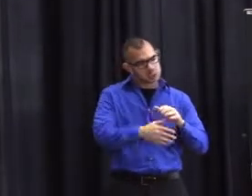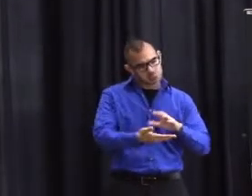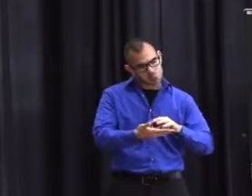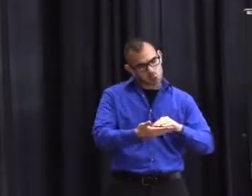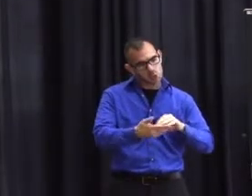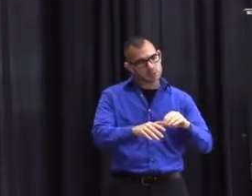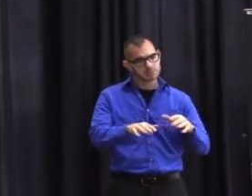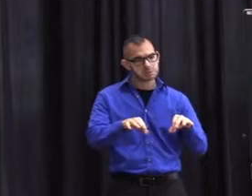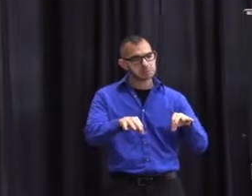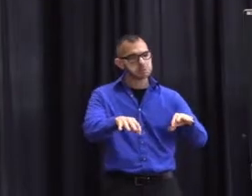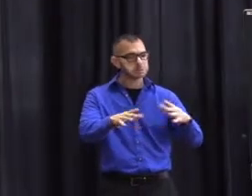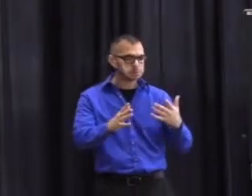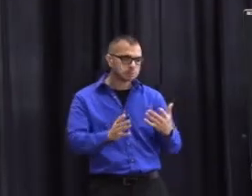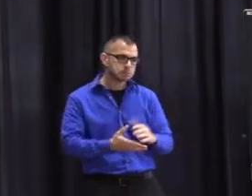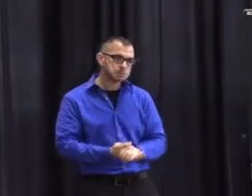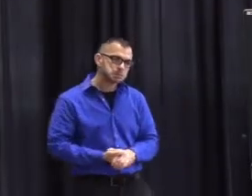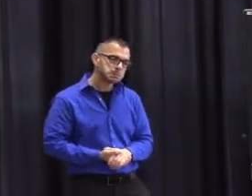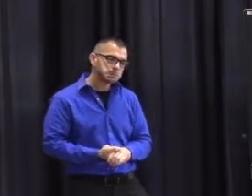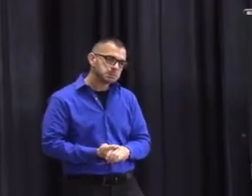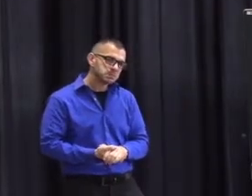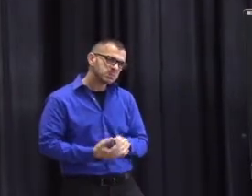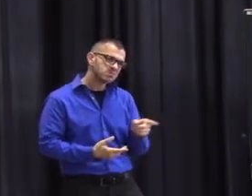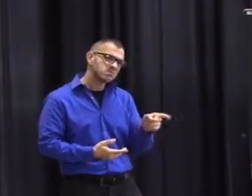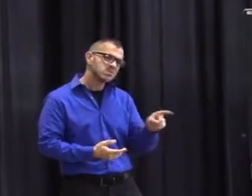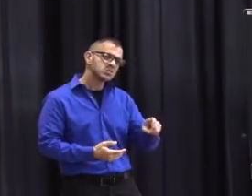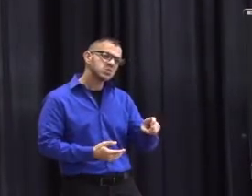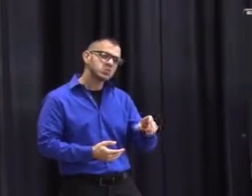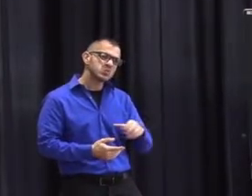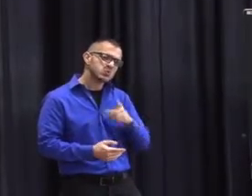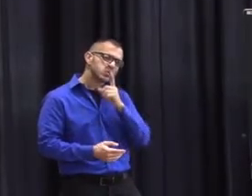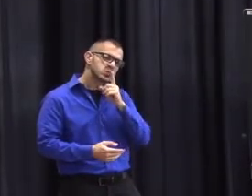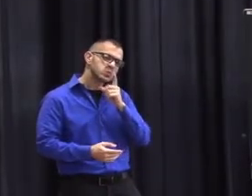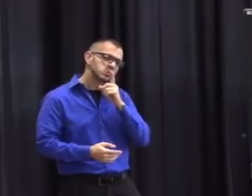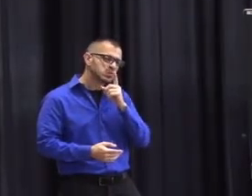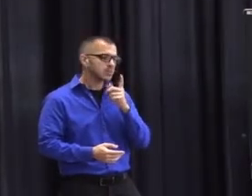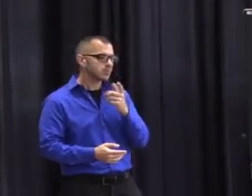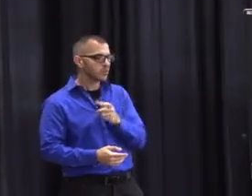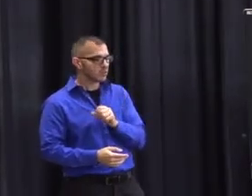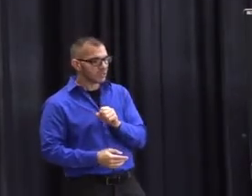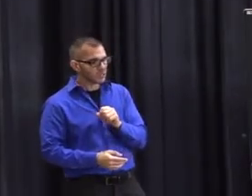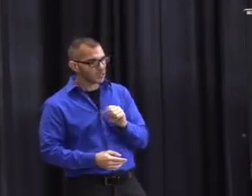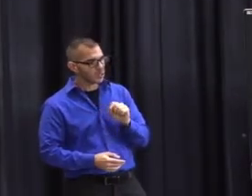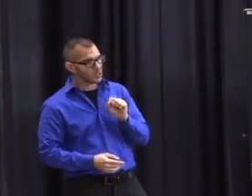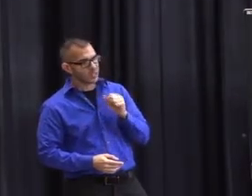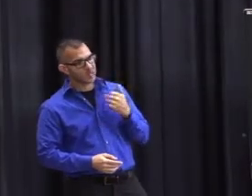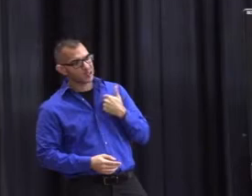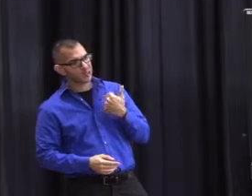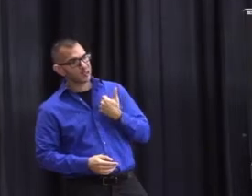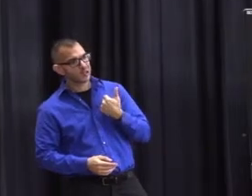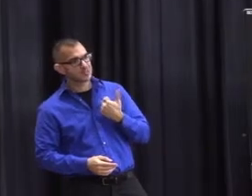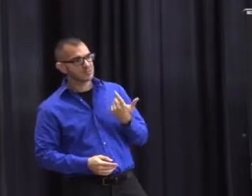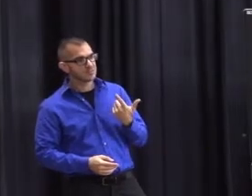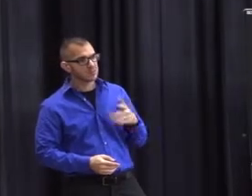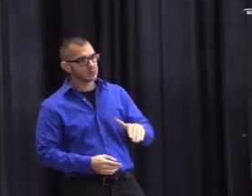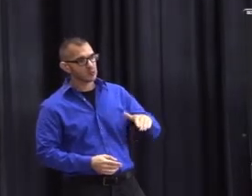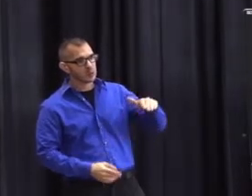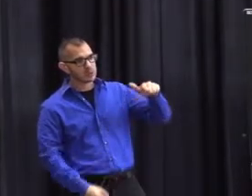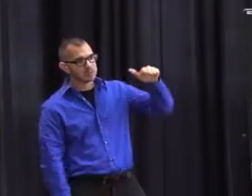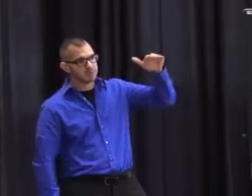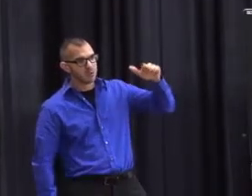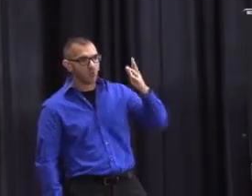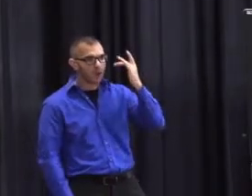And he should have really been a thug when he was growing